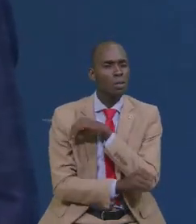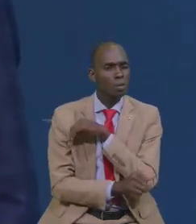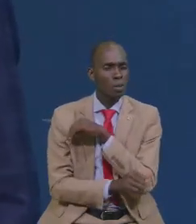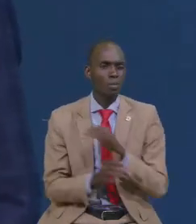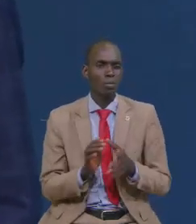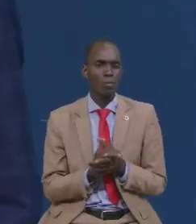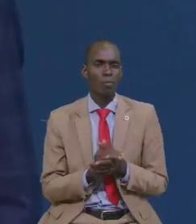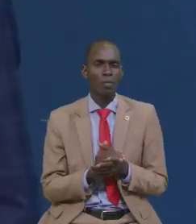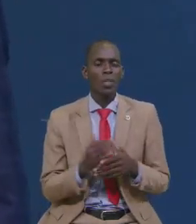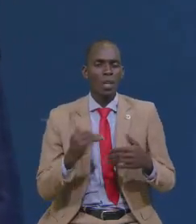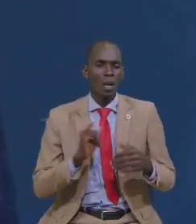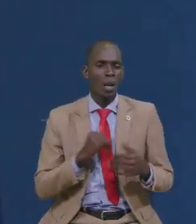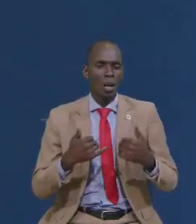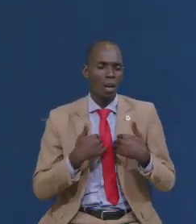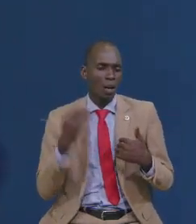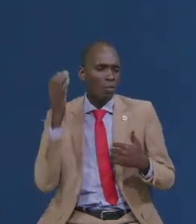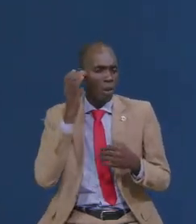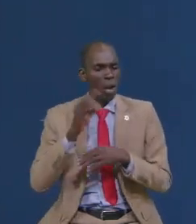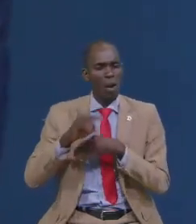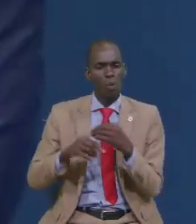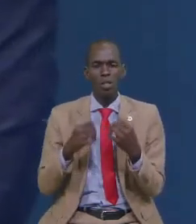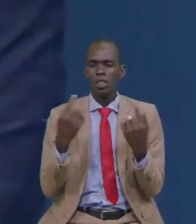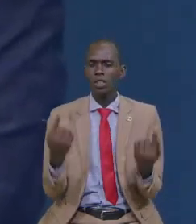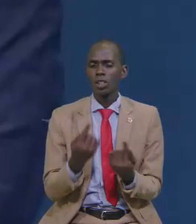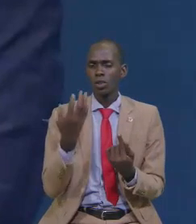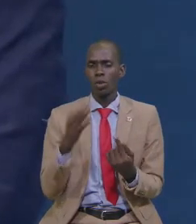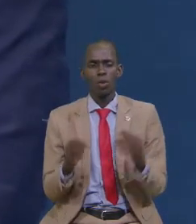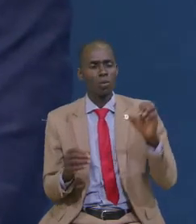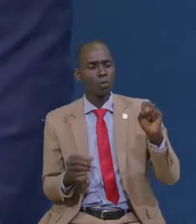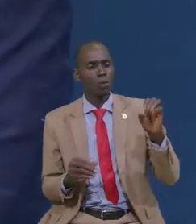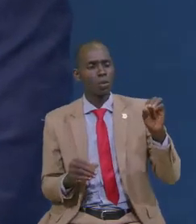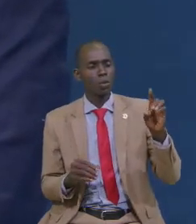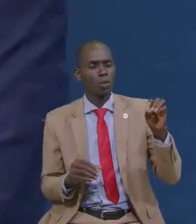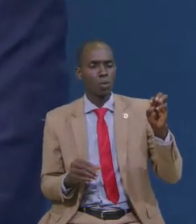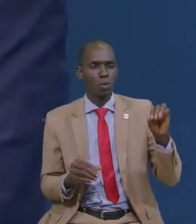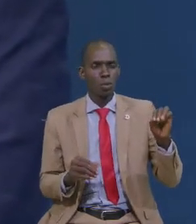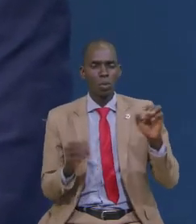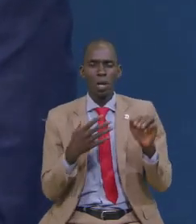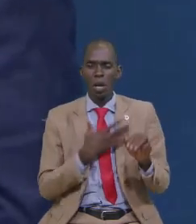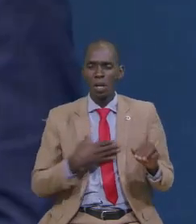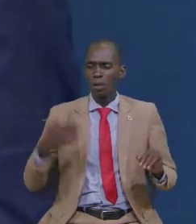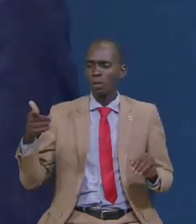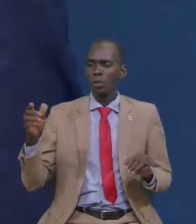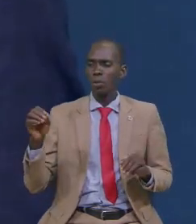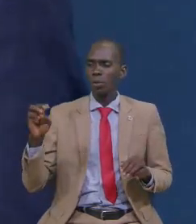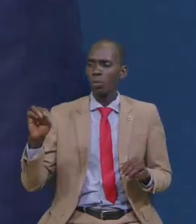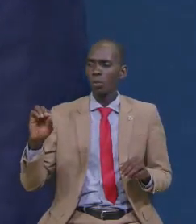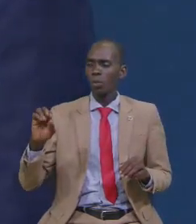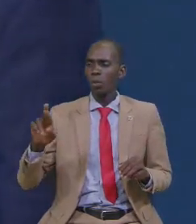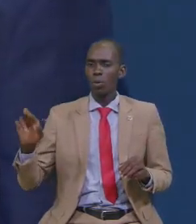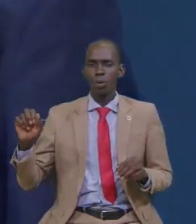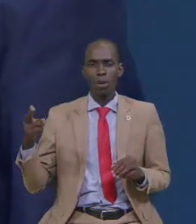of Sodom and Gomorrah. And it's so high, it's so great, I want to destroy